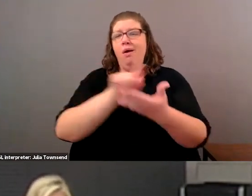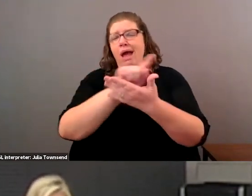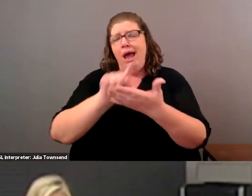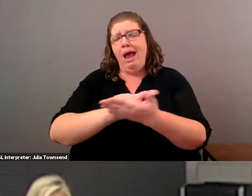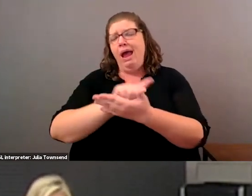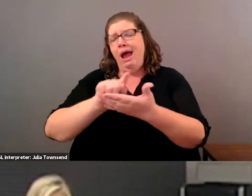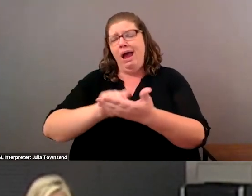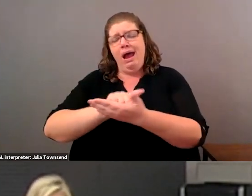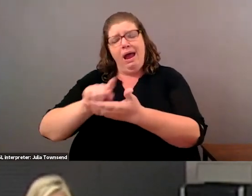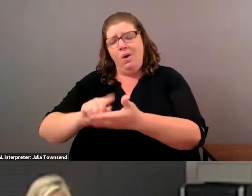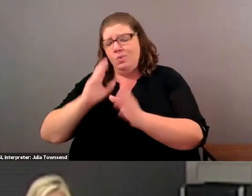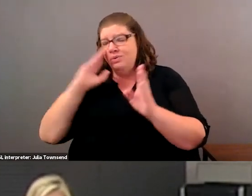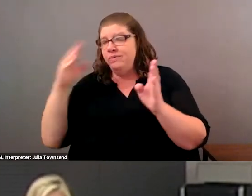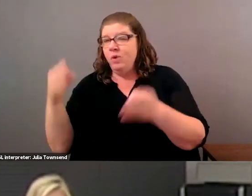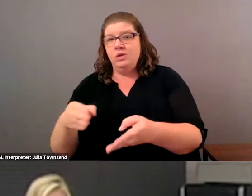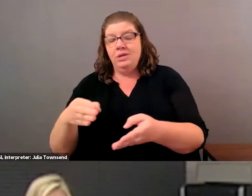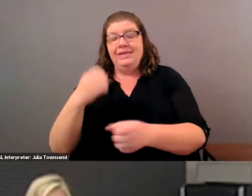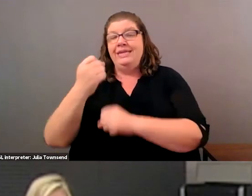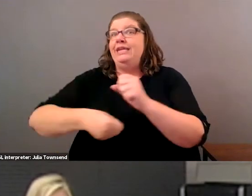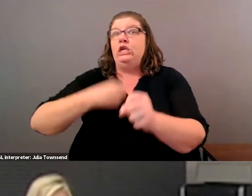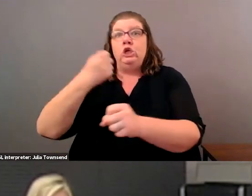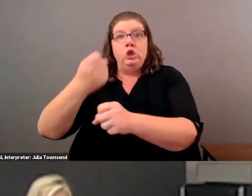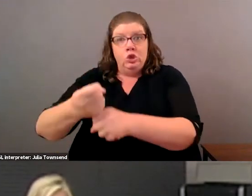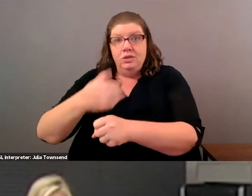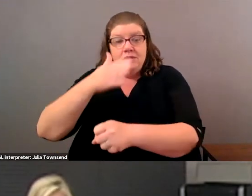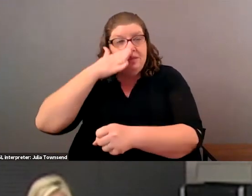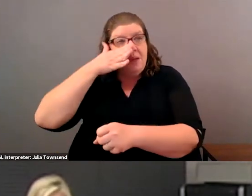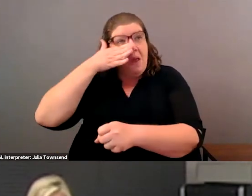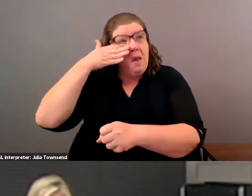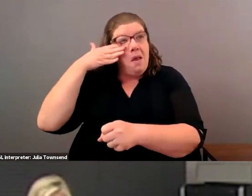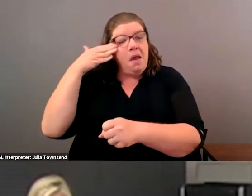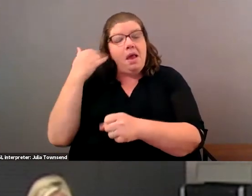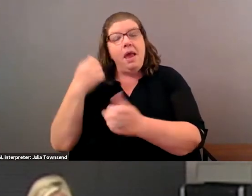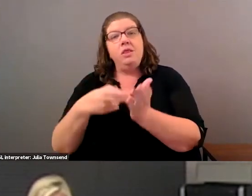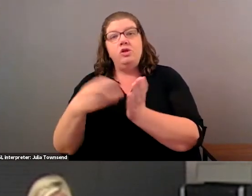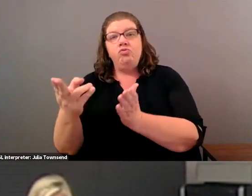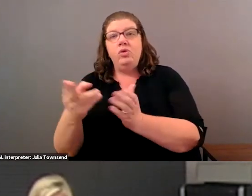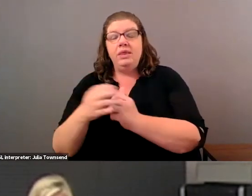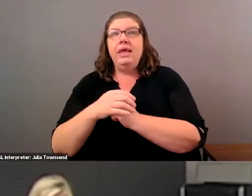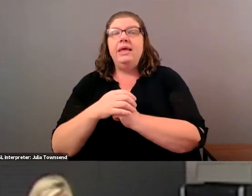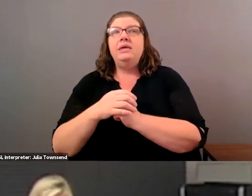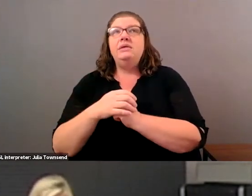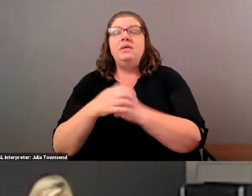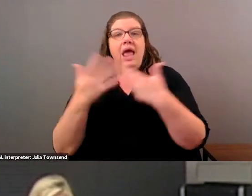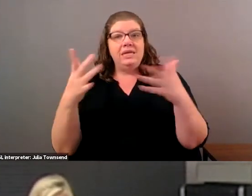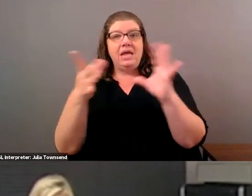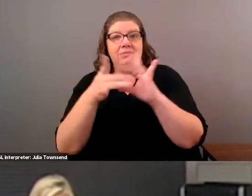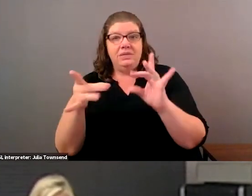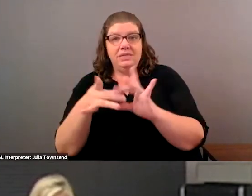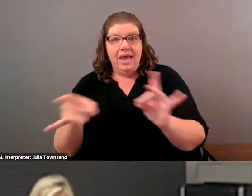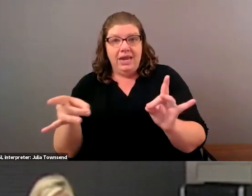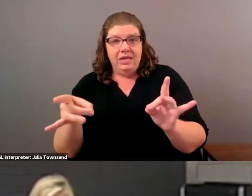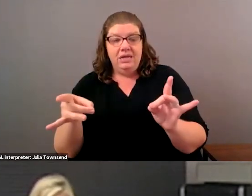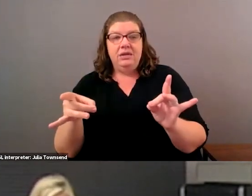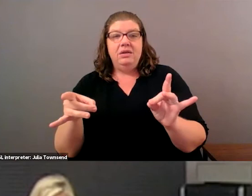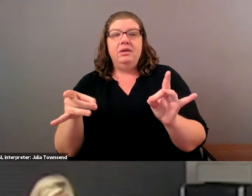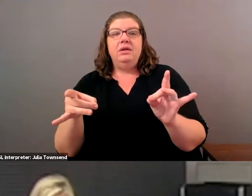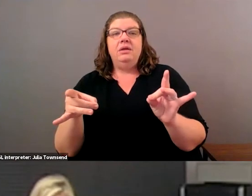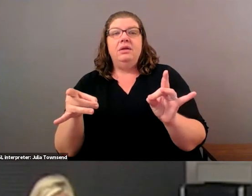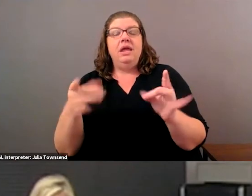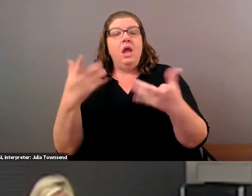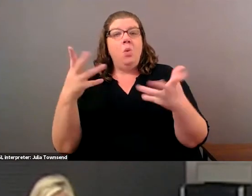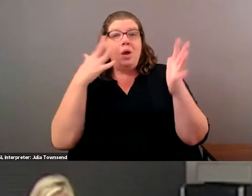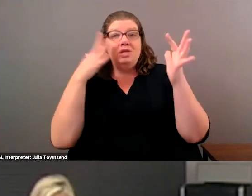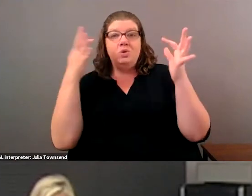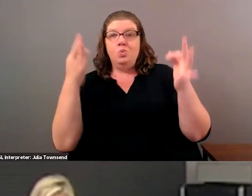on this, years, in fact. And the truth is, as has been stated, it was ruled